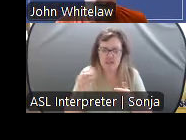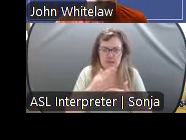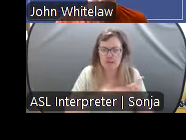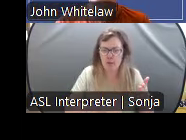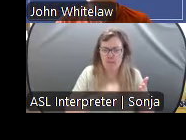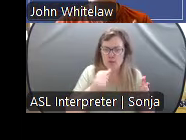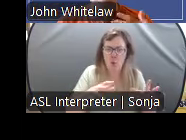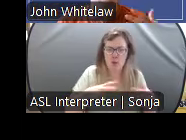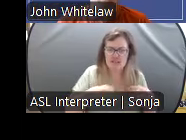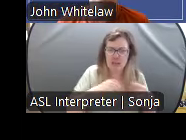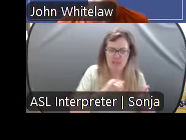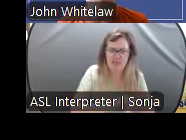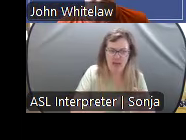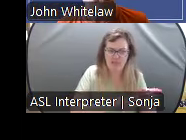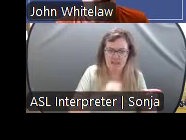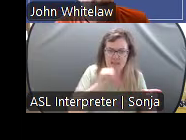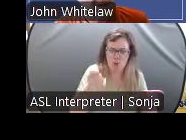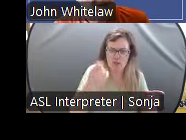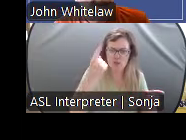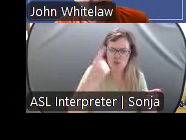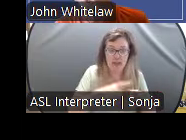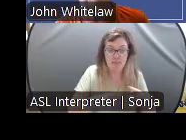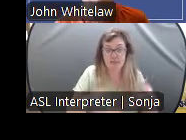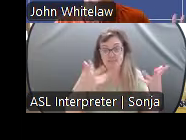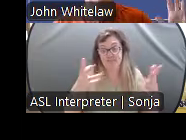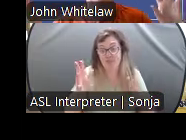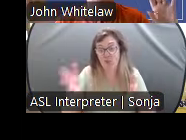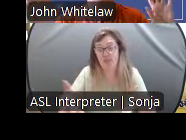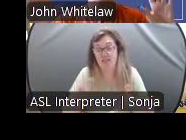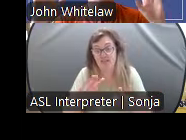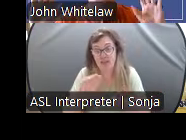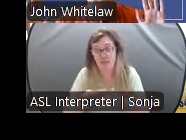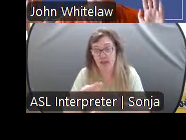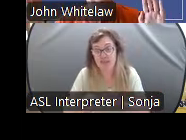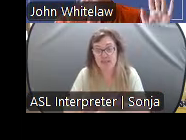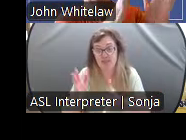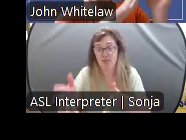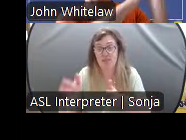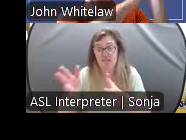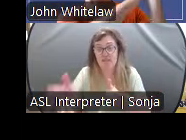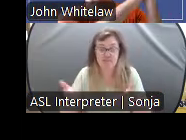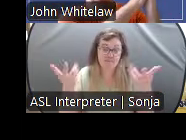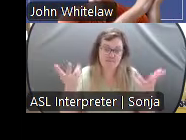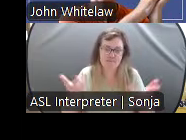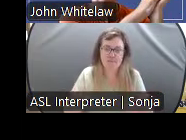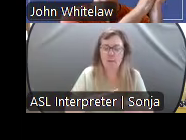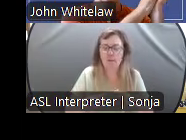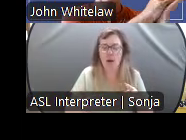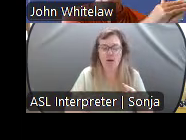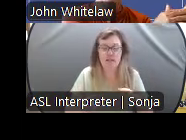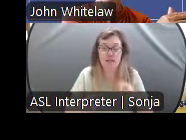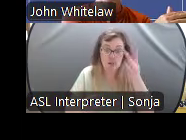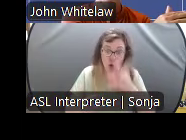understand, but, that is just leaving money on the table. So again, in terms of the big picture, you can retire as early